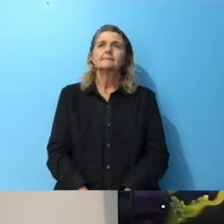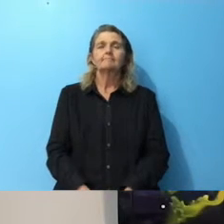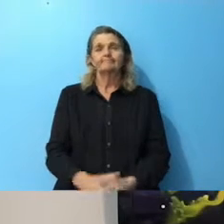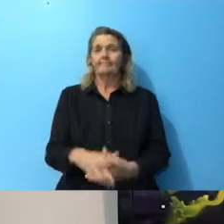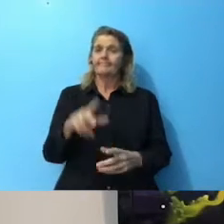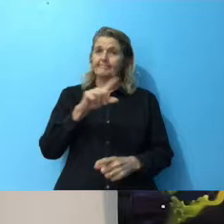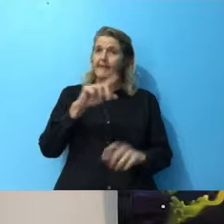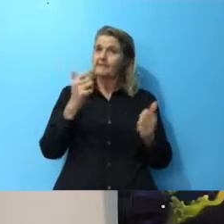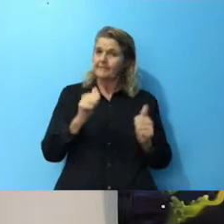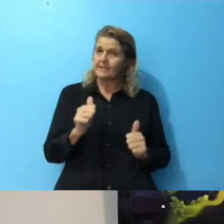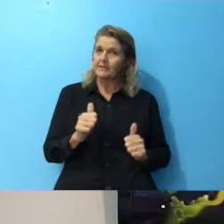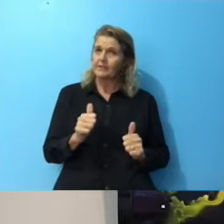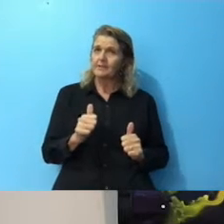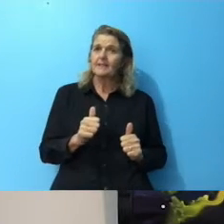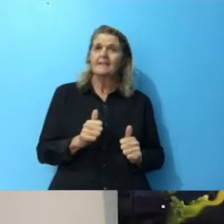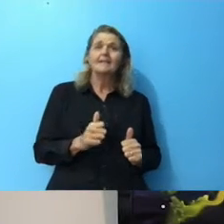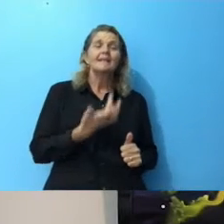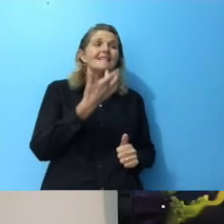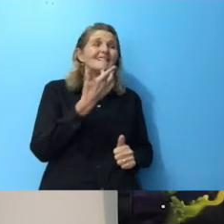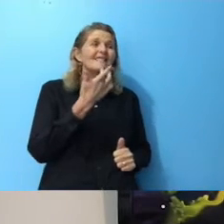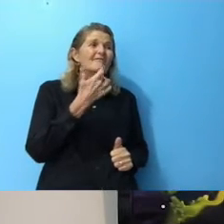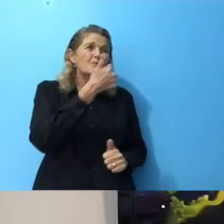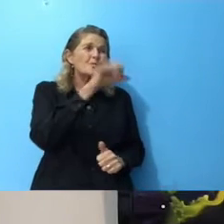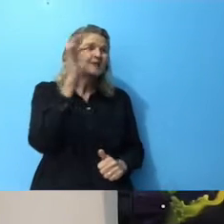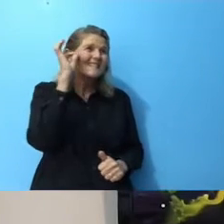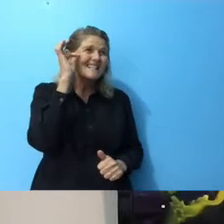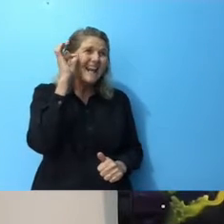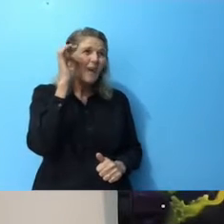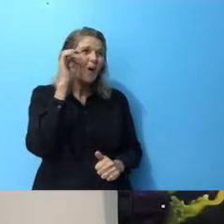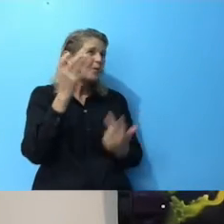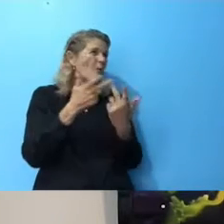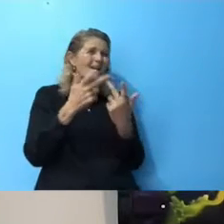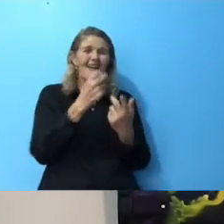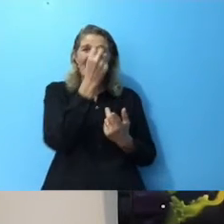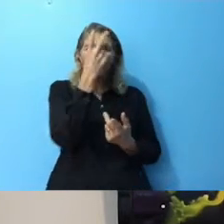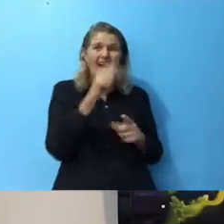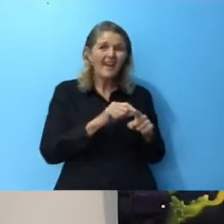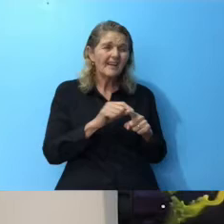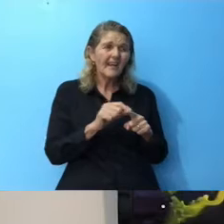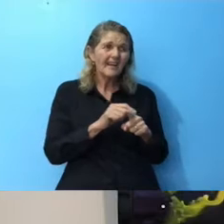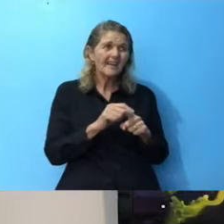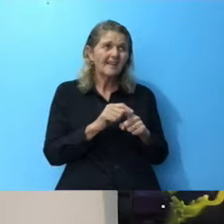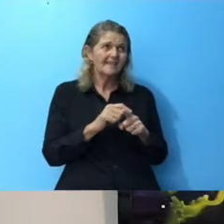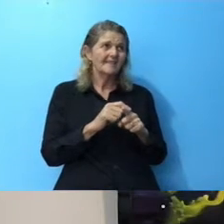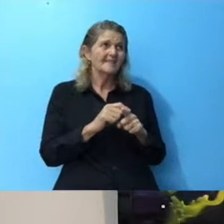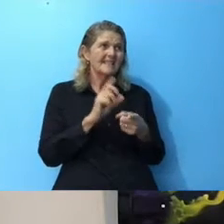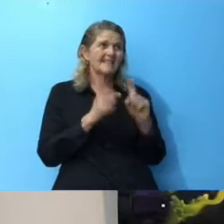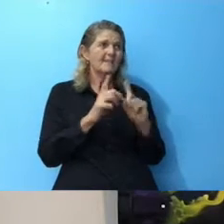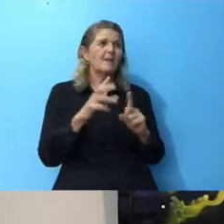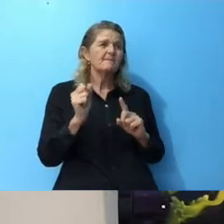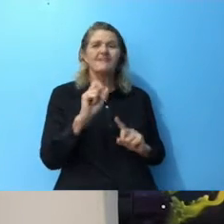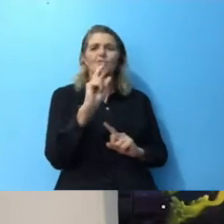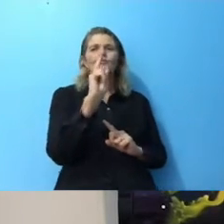There we go. Especially with our yellows, any light colour when you're painting sometimes can require a